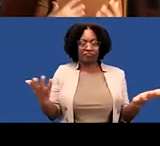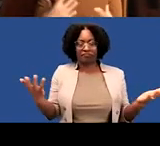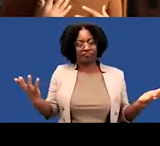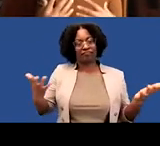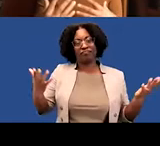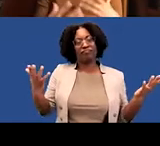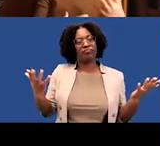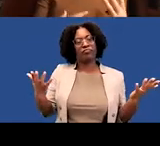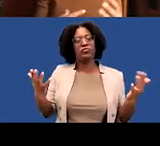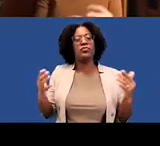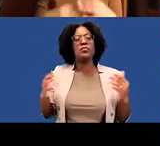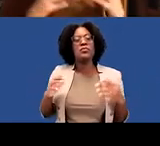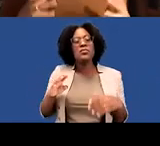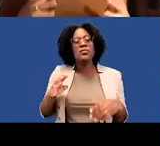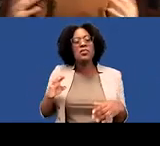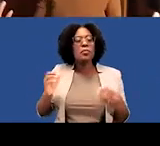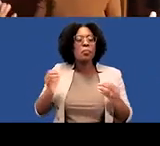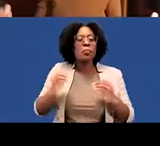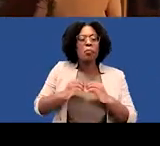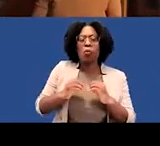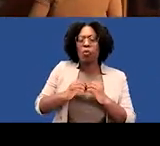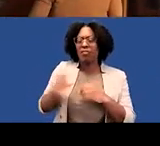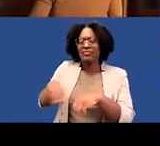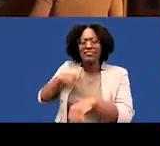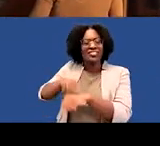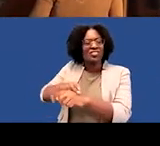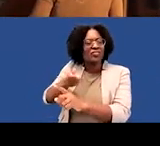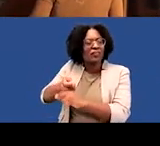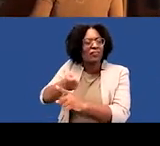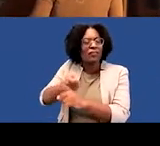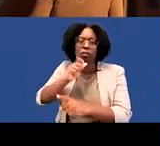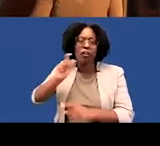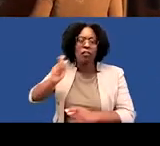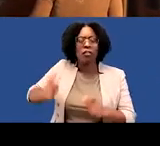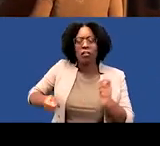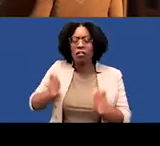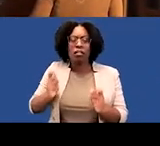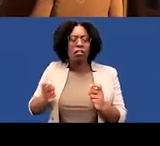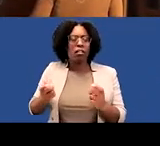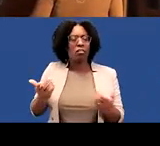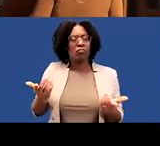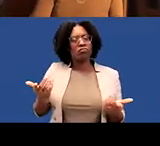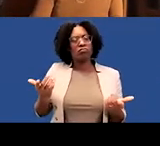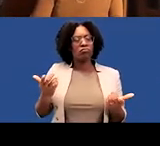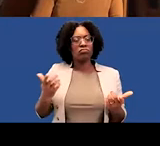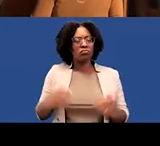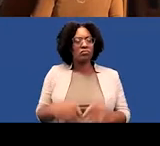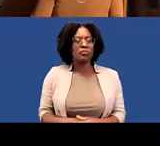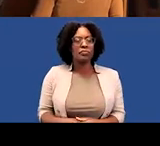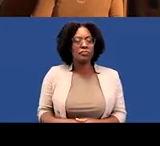more nuanced and more messy and kind of extend beyond what the portrait might offer.